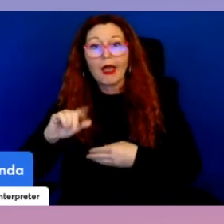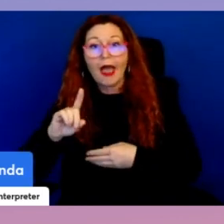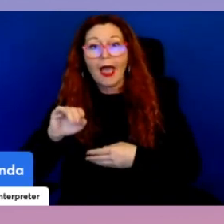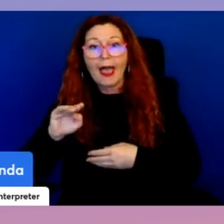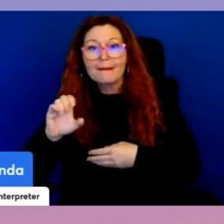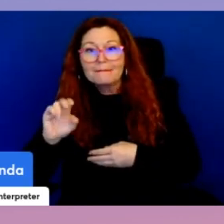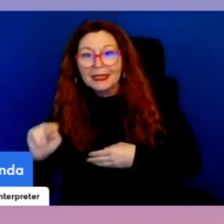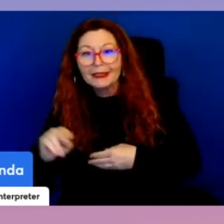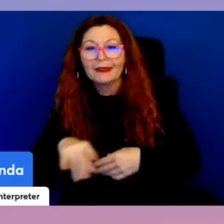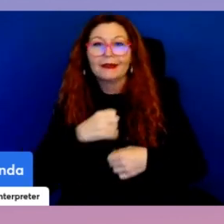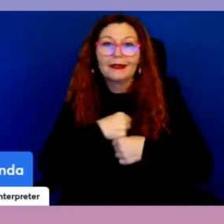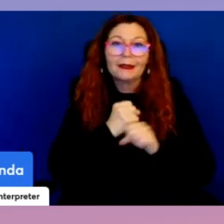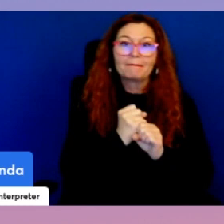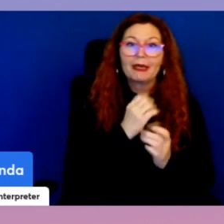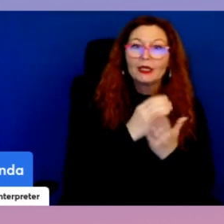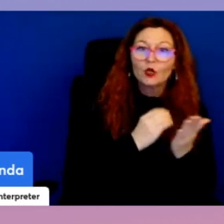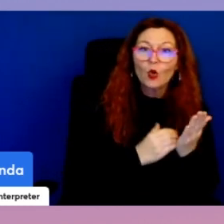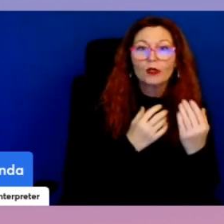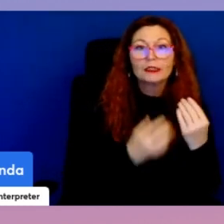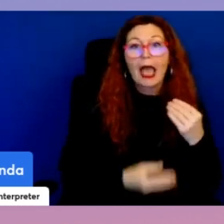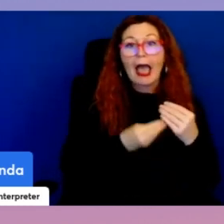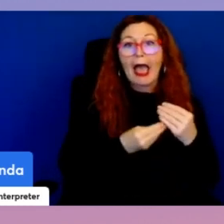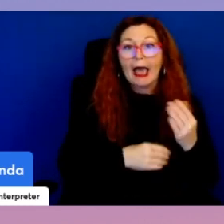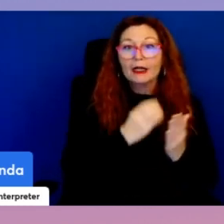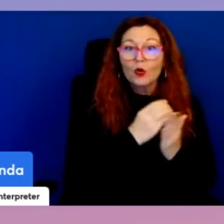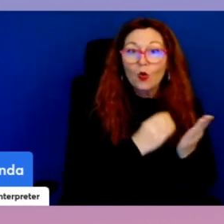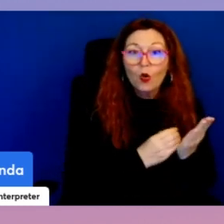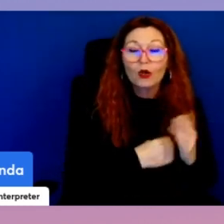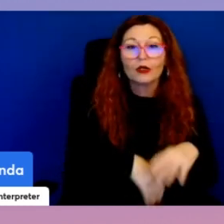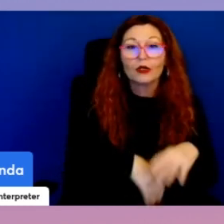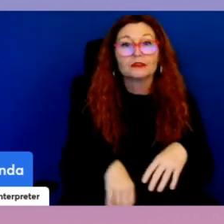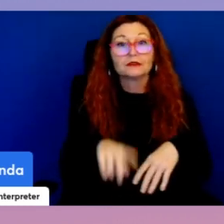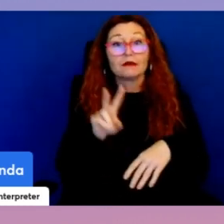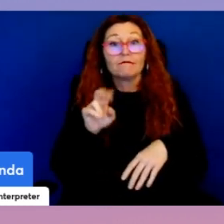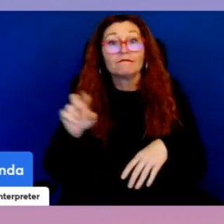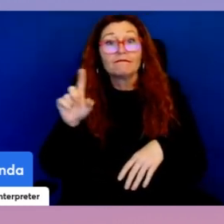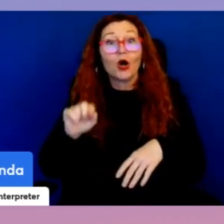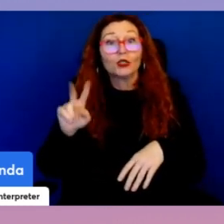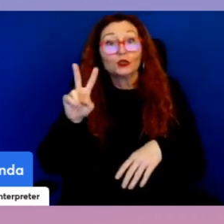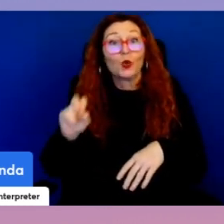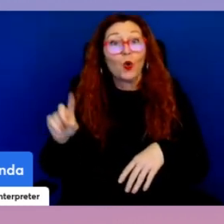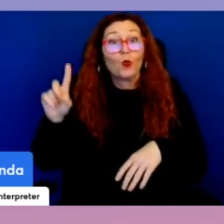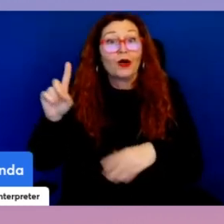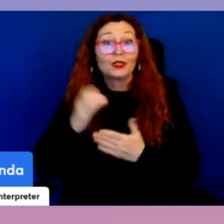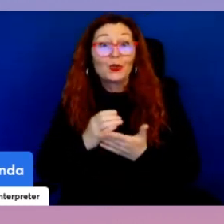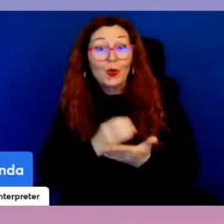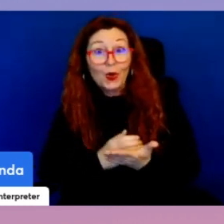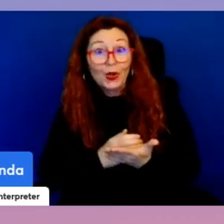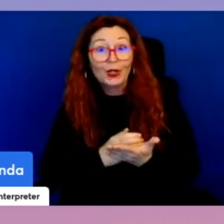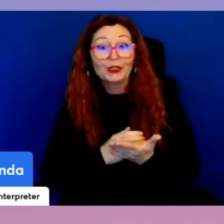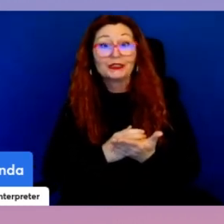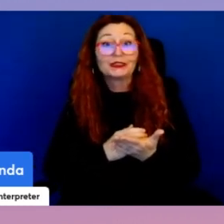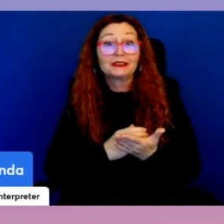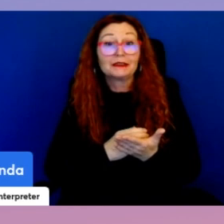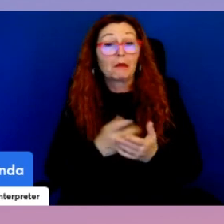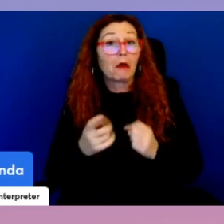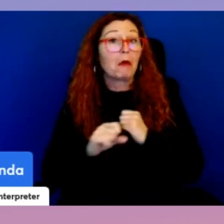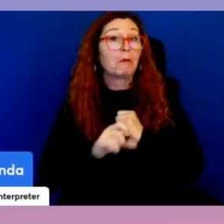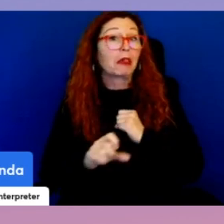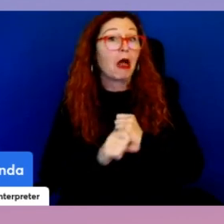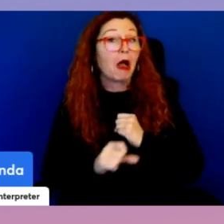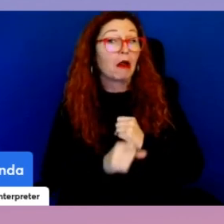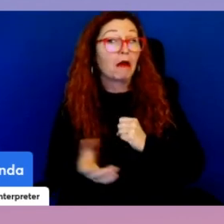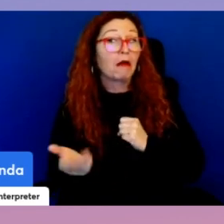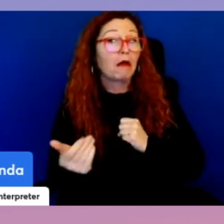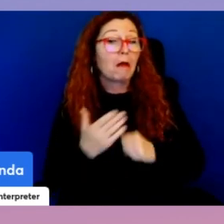a course or add a course. Here's my Vault 201 course, which a plugin here. All what I'm